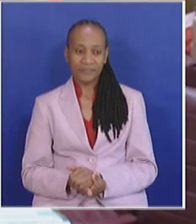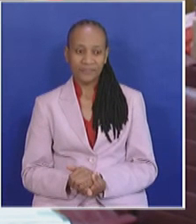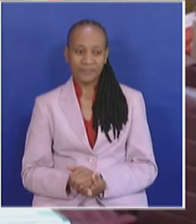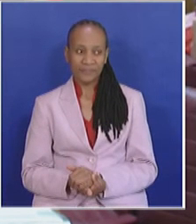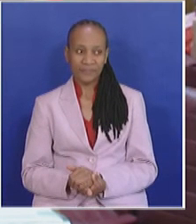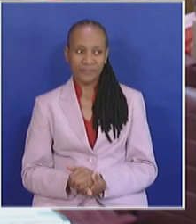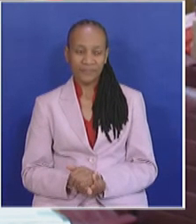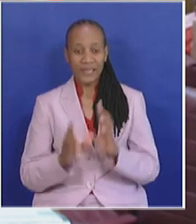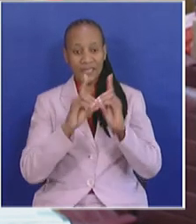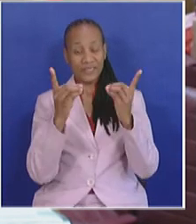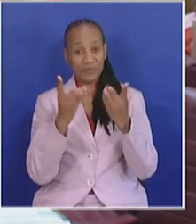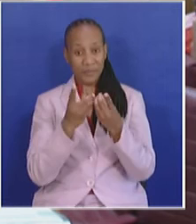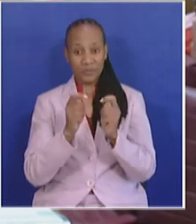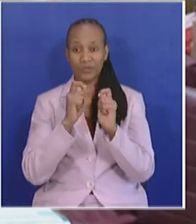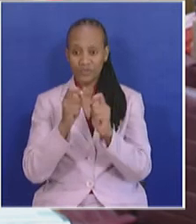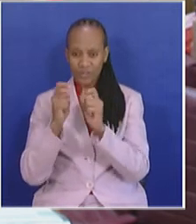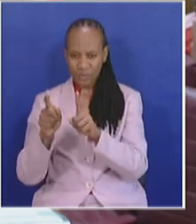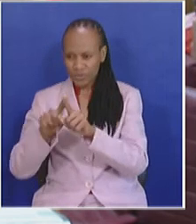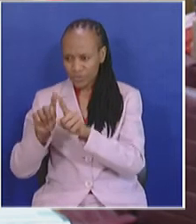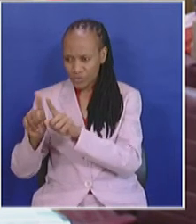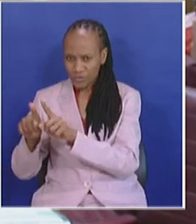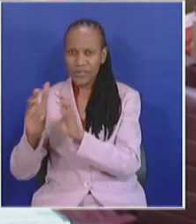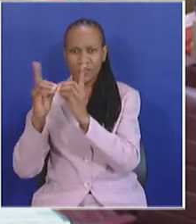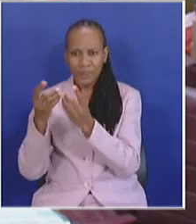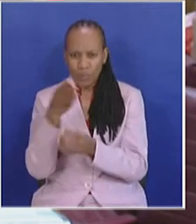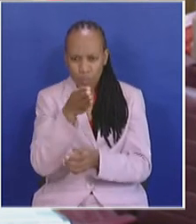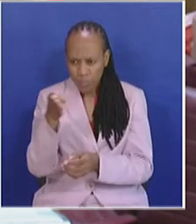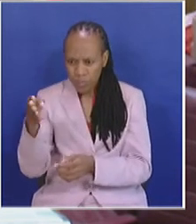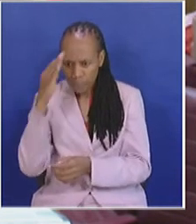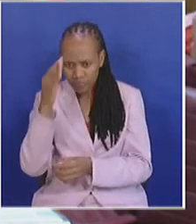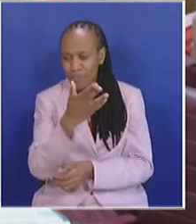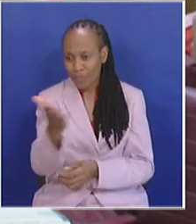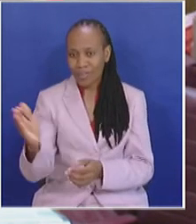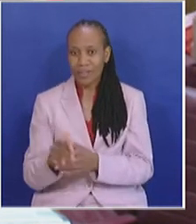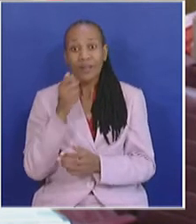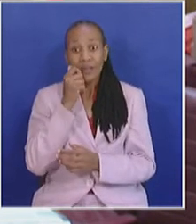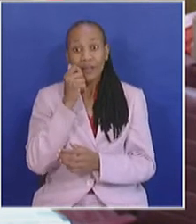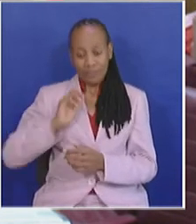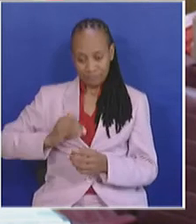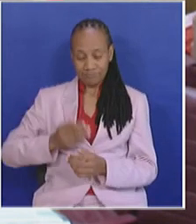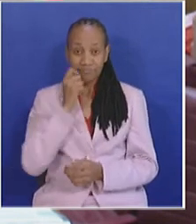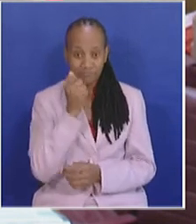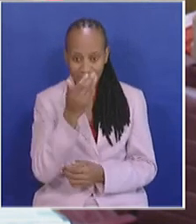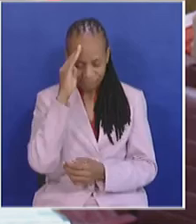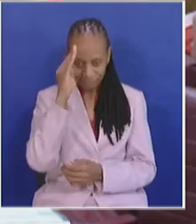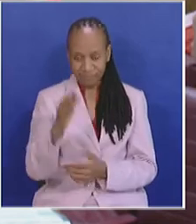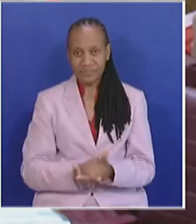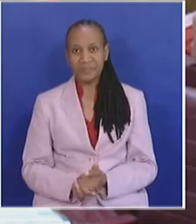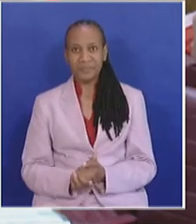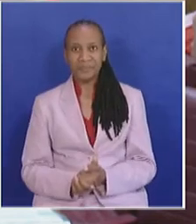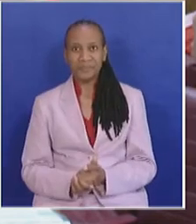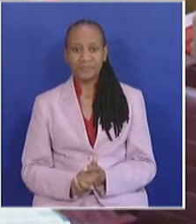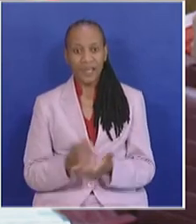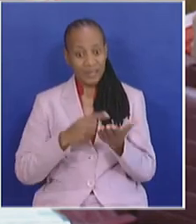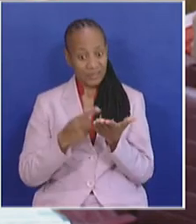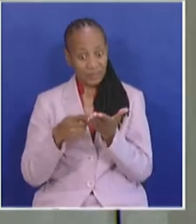officials of the Department of Transport and other departments that are present here, ladies and gentlemen. This